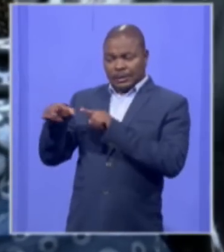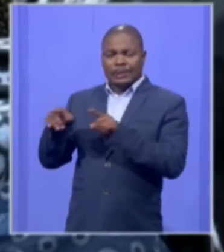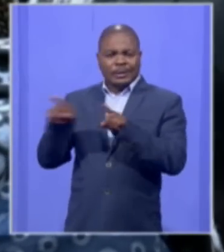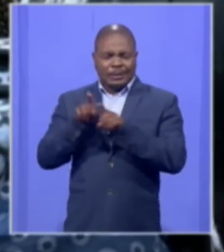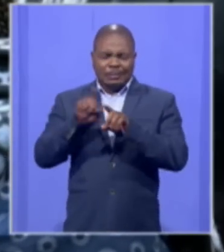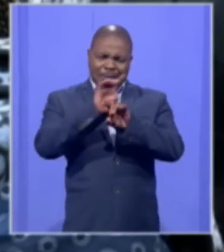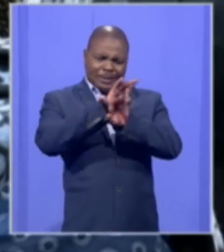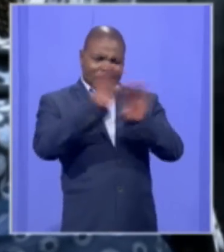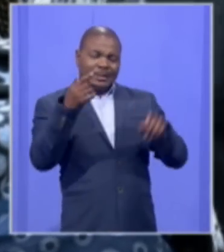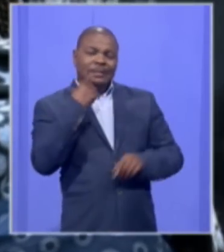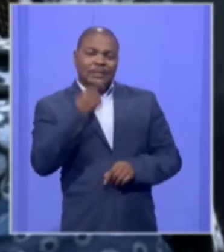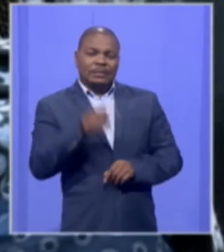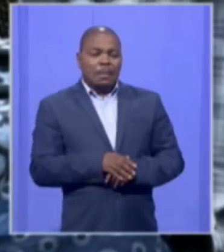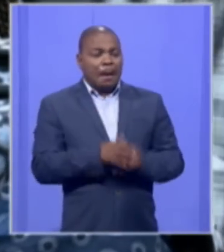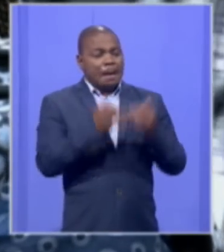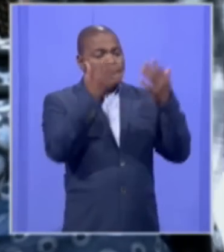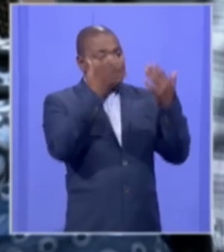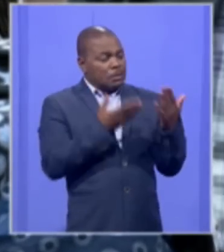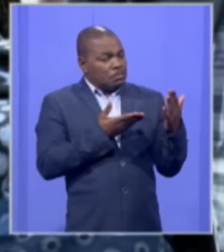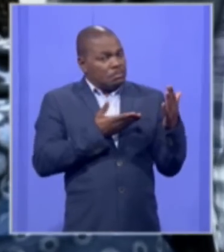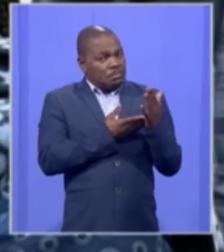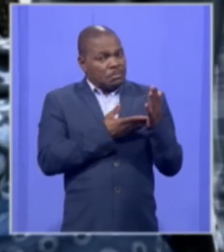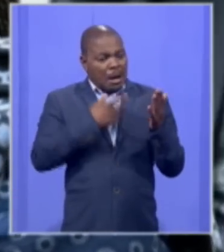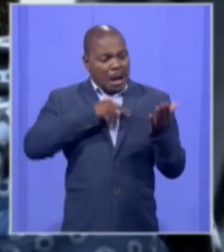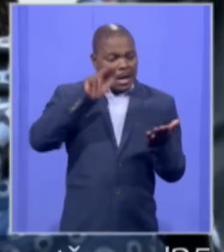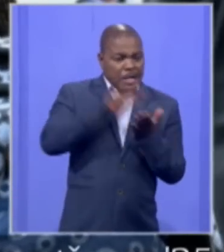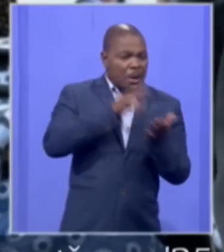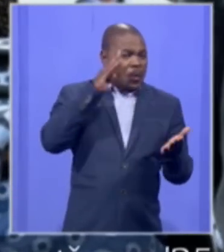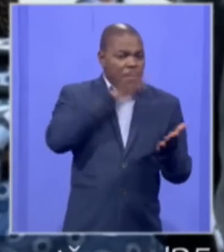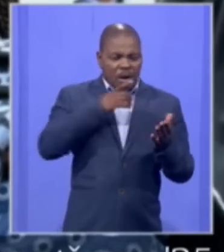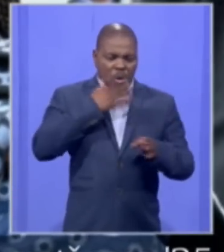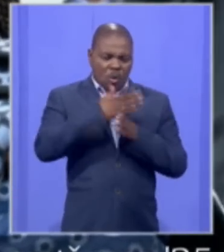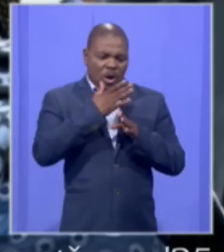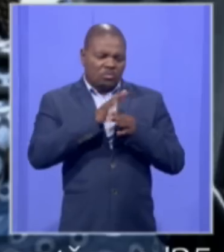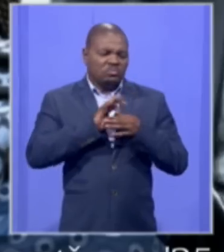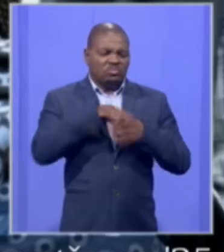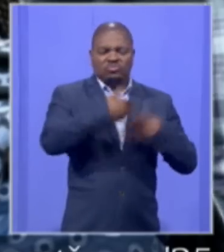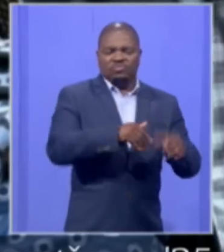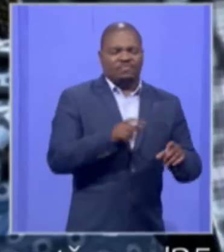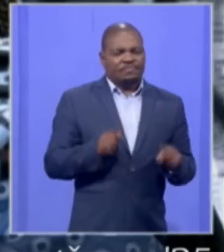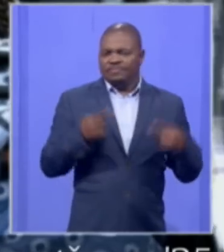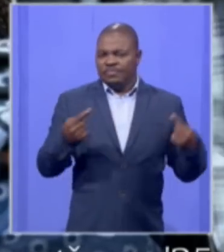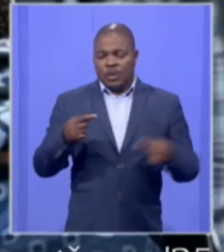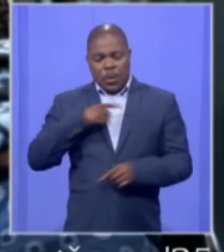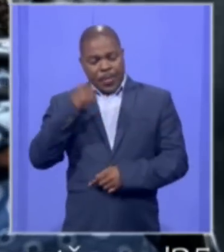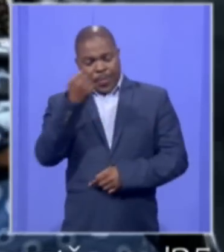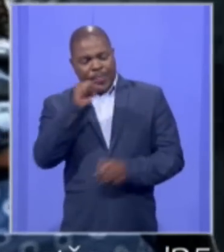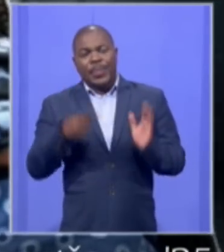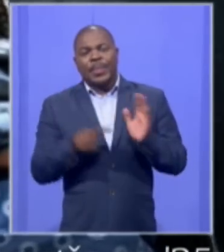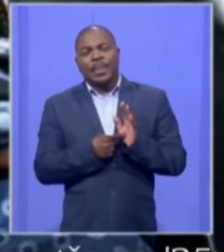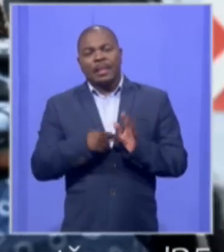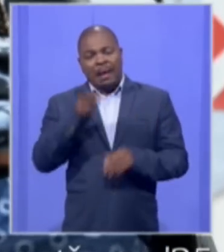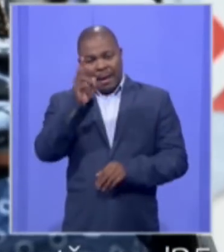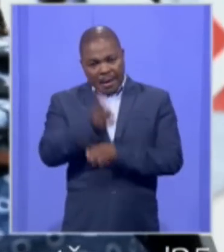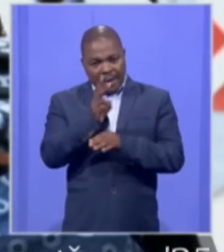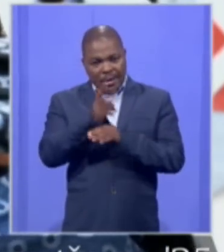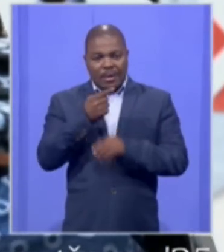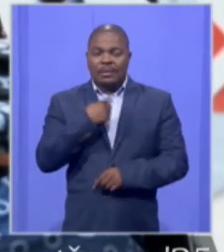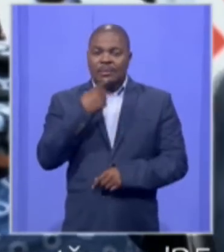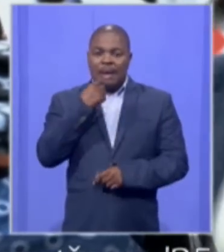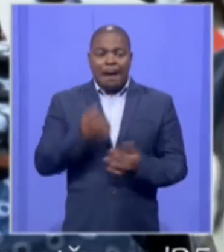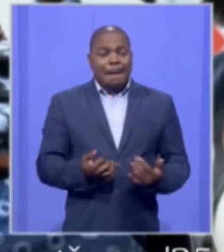clear that we cannot work with a budget that we do not endorse. And that is why we voted against this budget. I want to reiterate that this budget